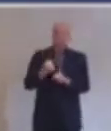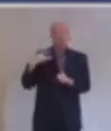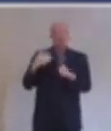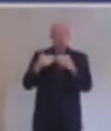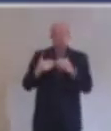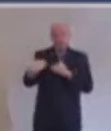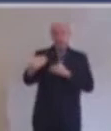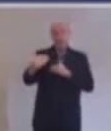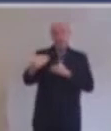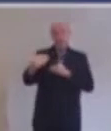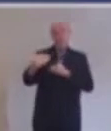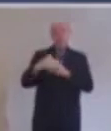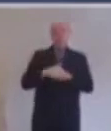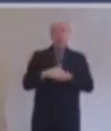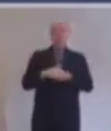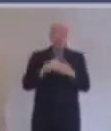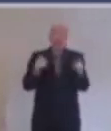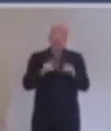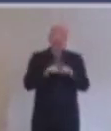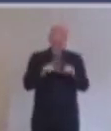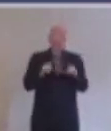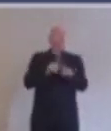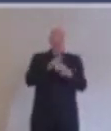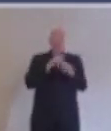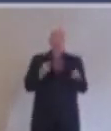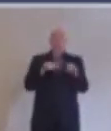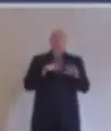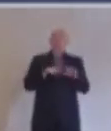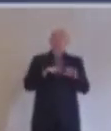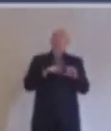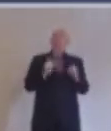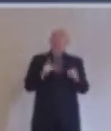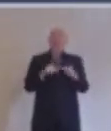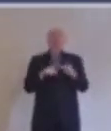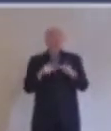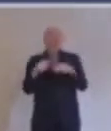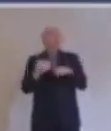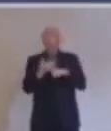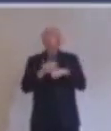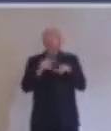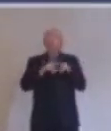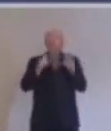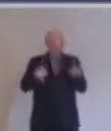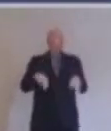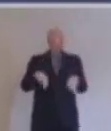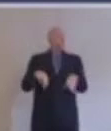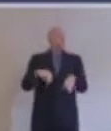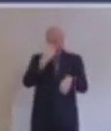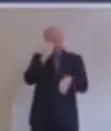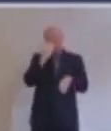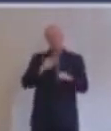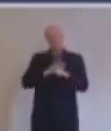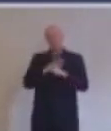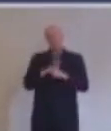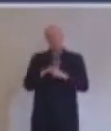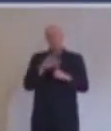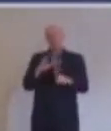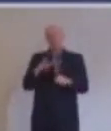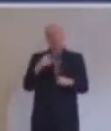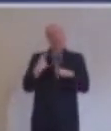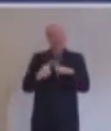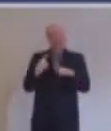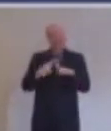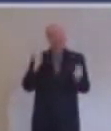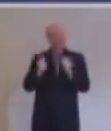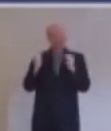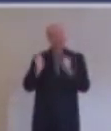From internet shopping to working from home, it looks as though COVID has massively accelerated